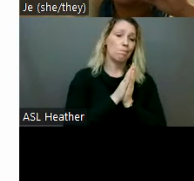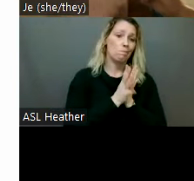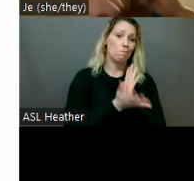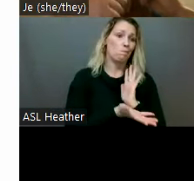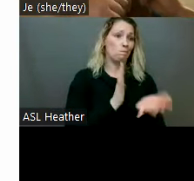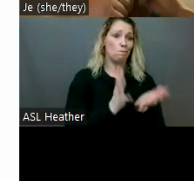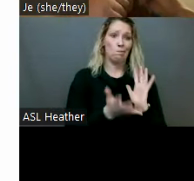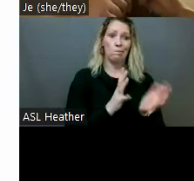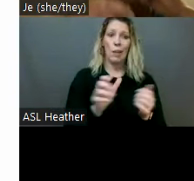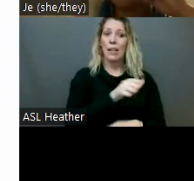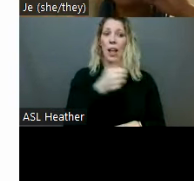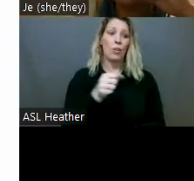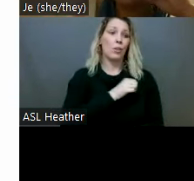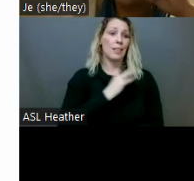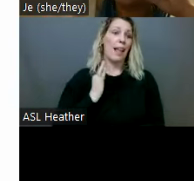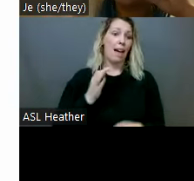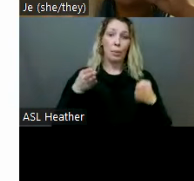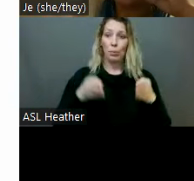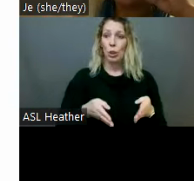another staff person